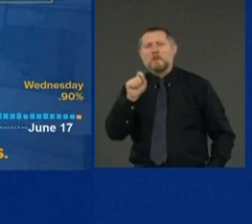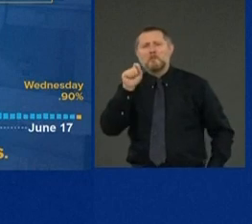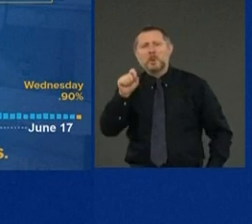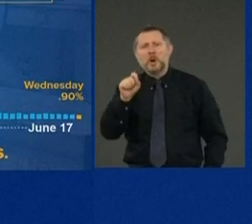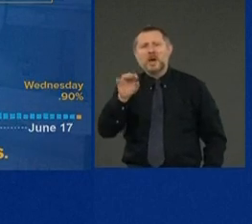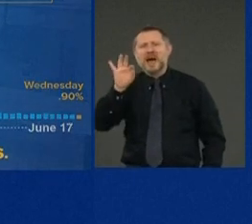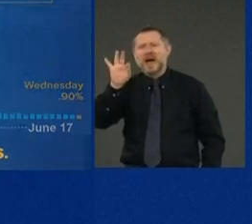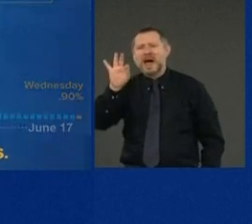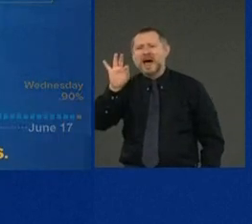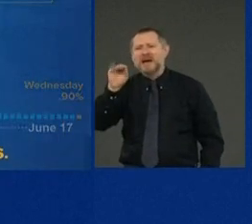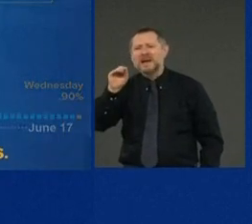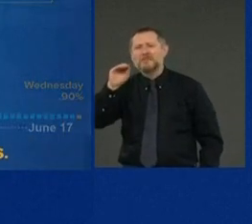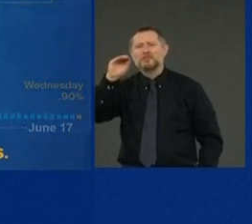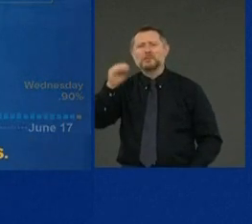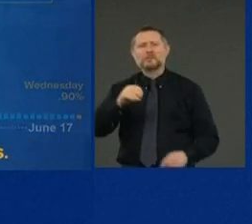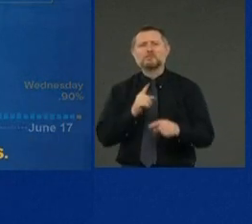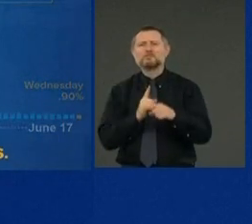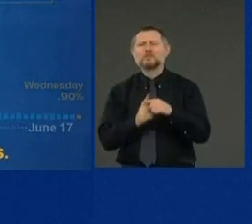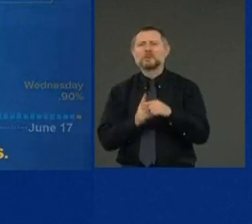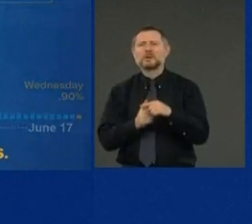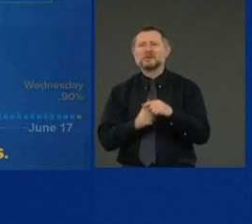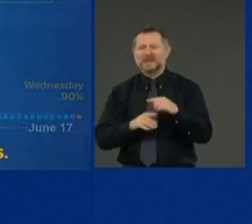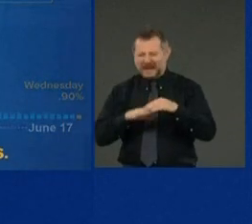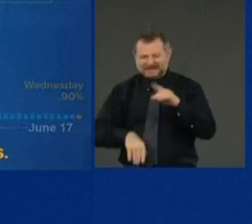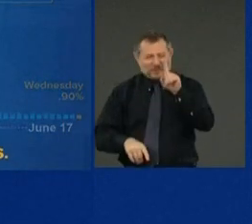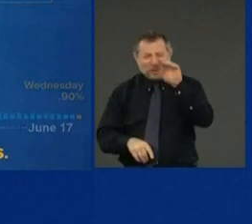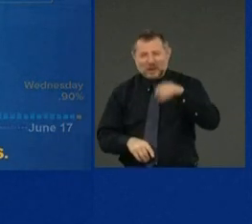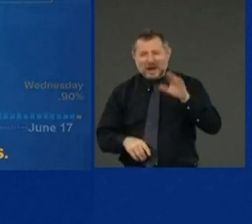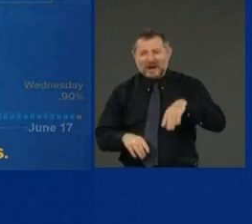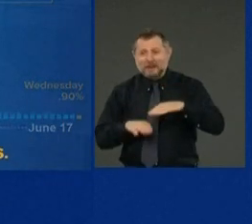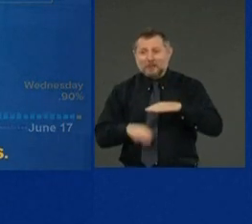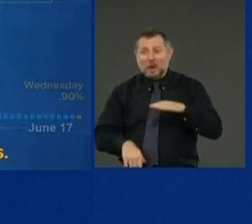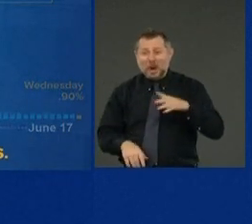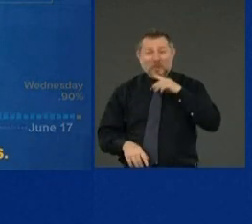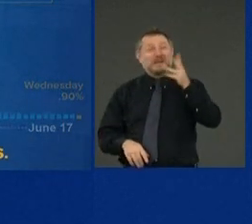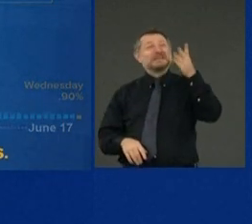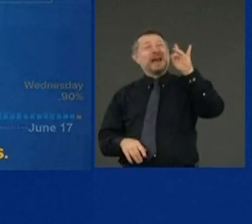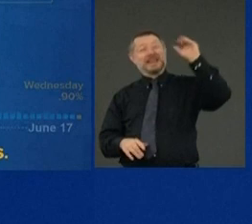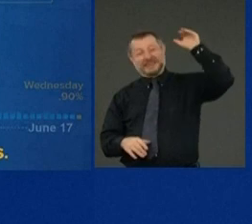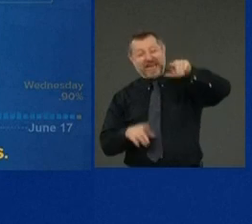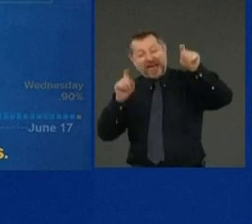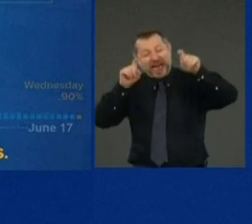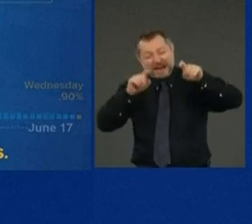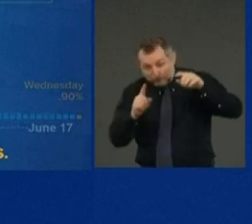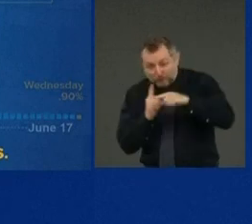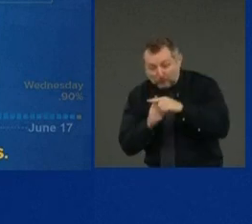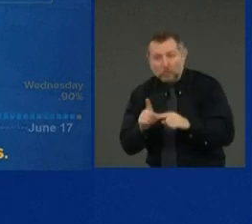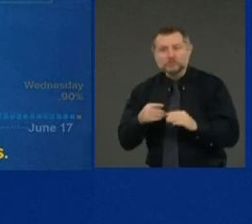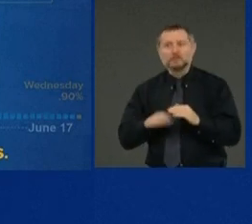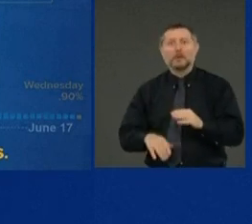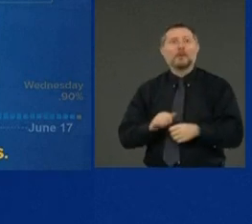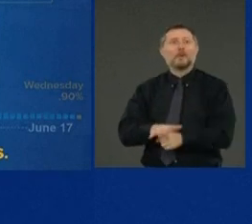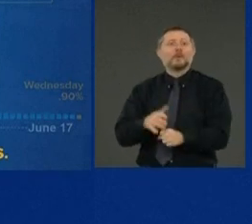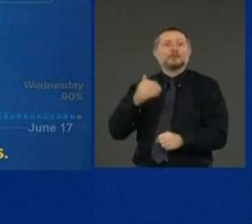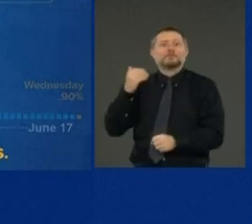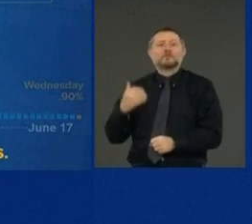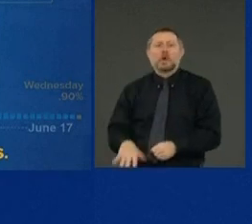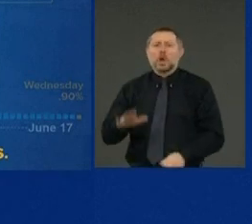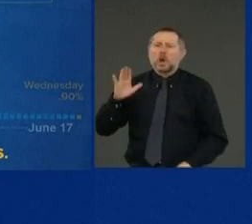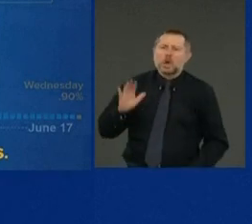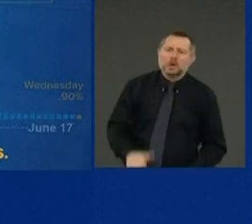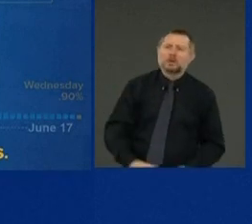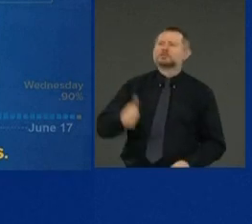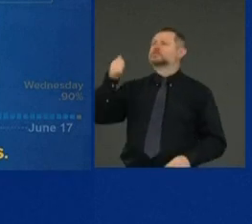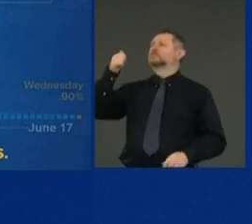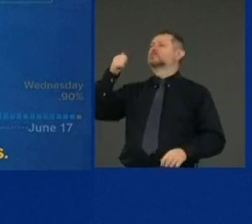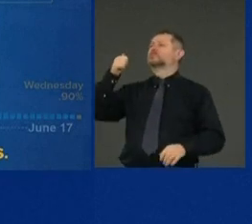Lowest percent positive since we have started. Lowest percent positive since we have